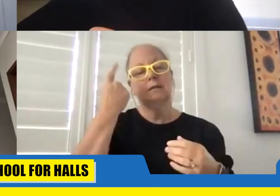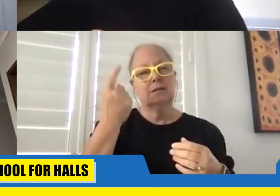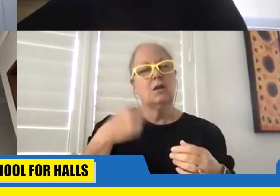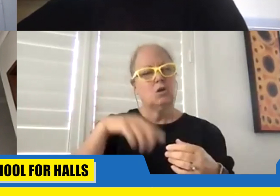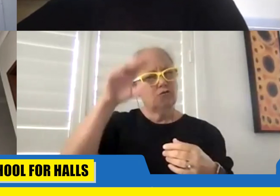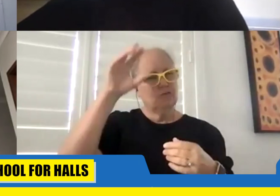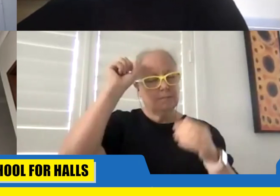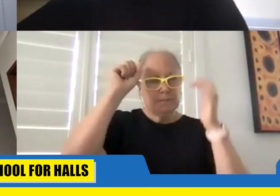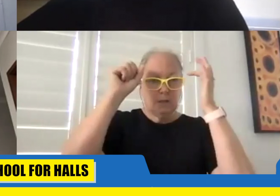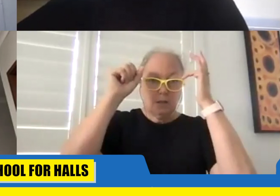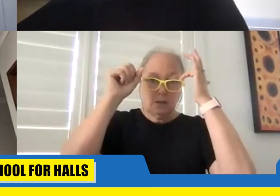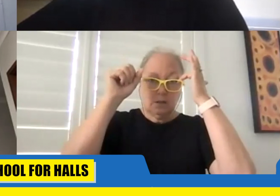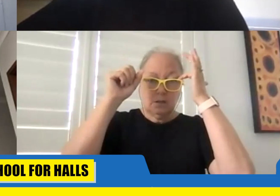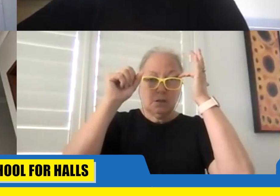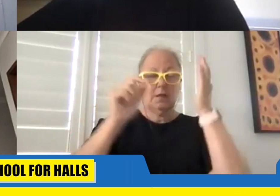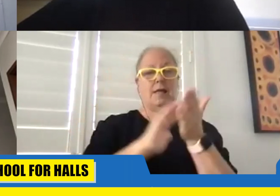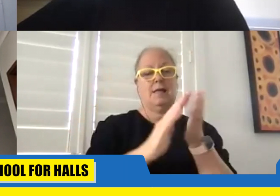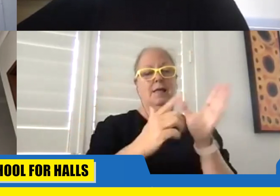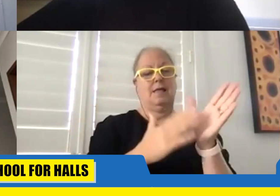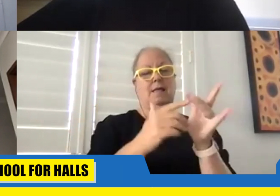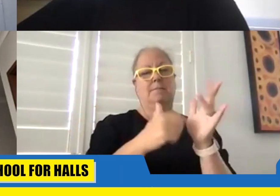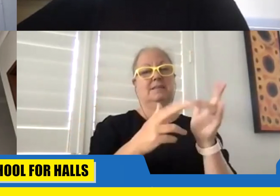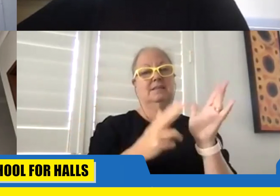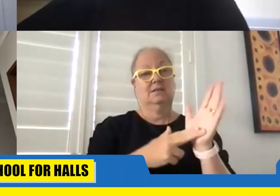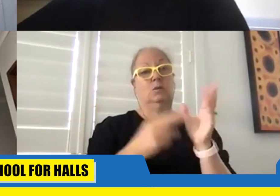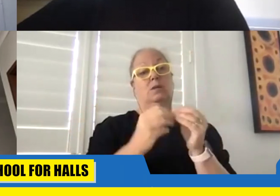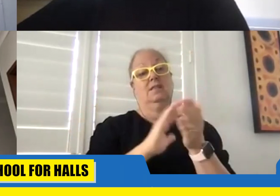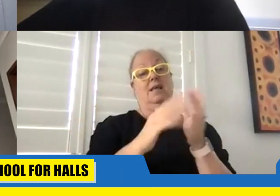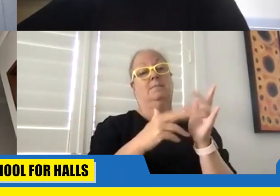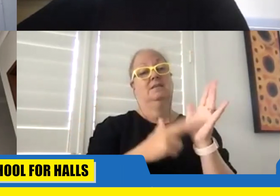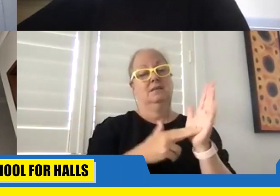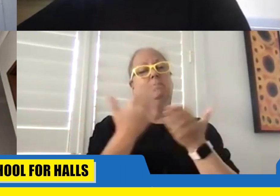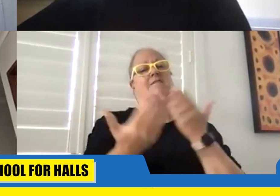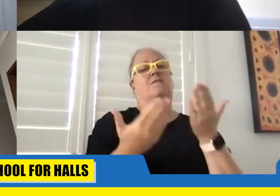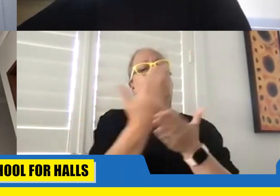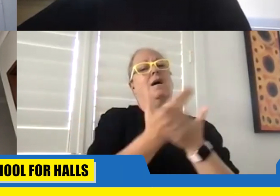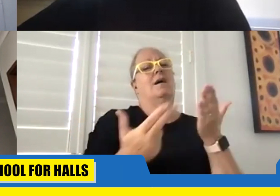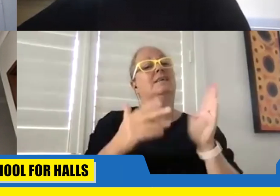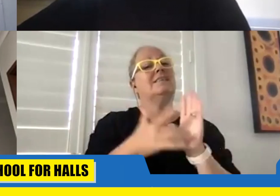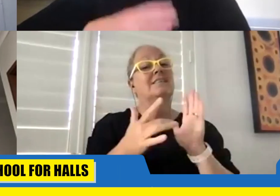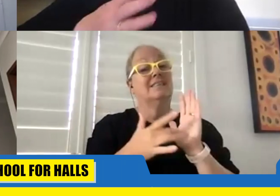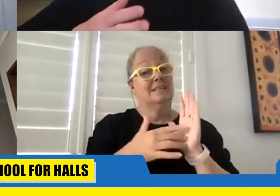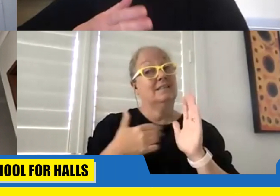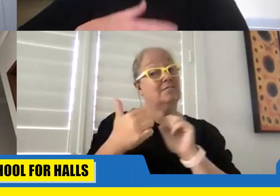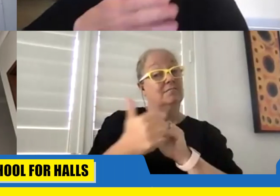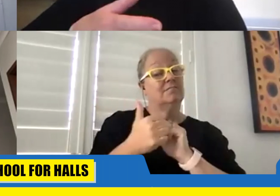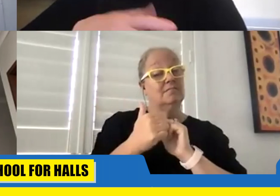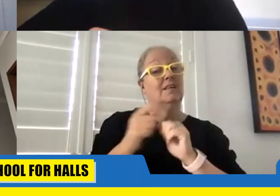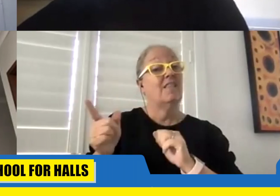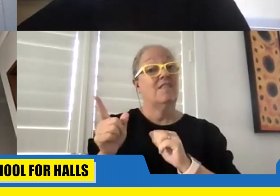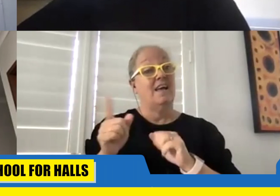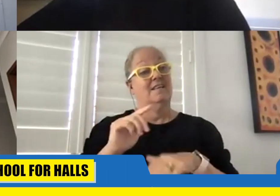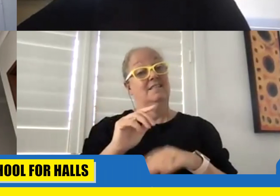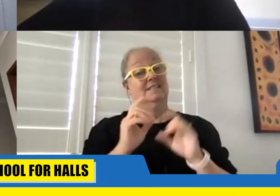work in Hamilton with Hamilton Performing Arts Centre, they had recently started an outdoor, in fact,